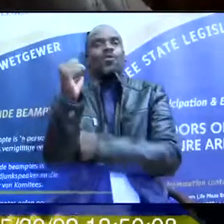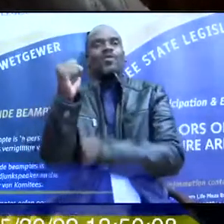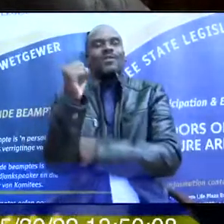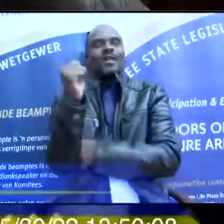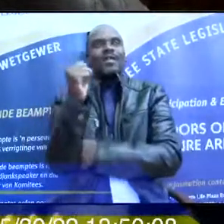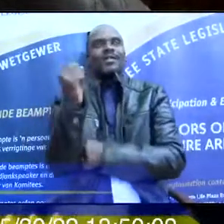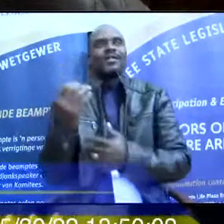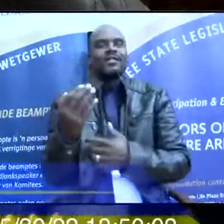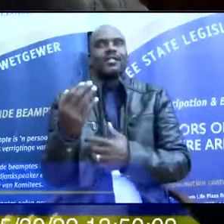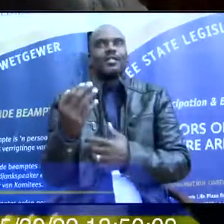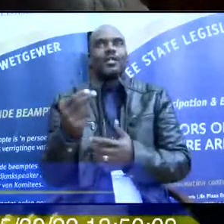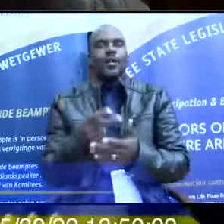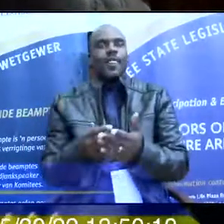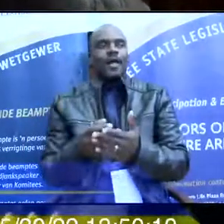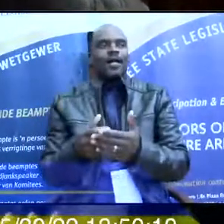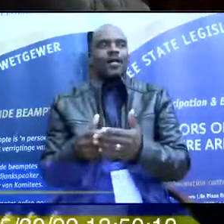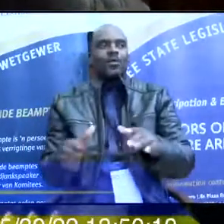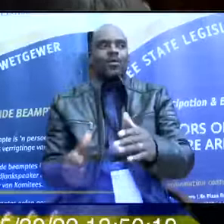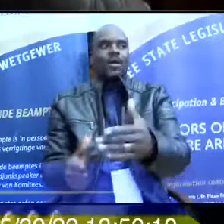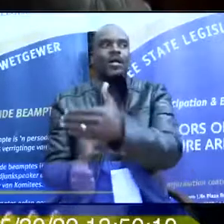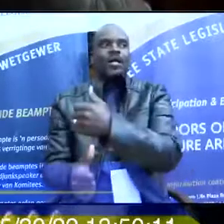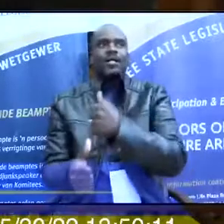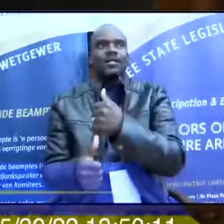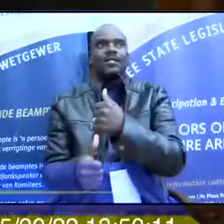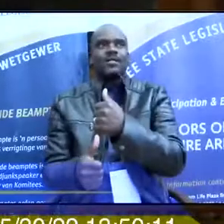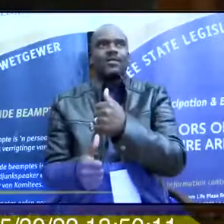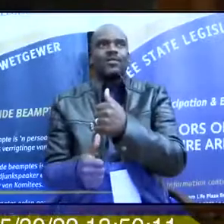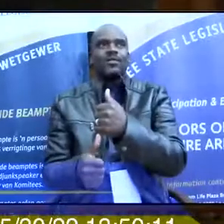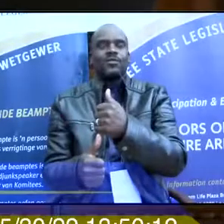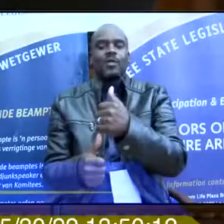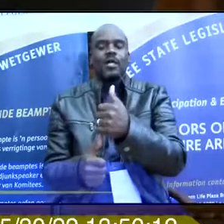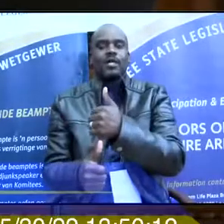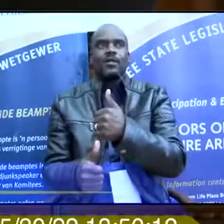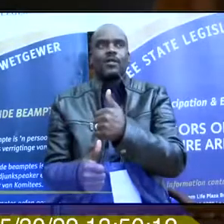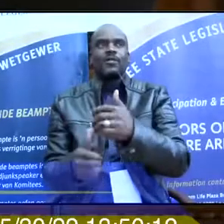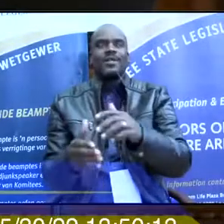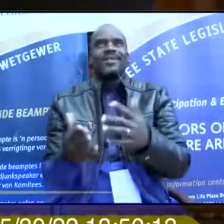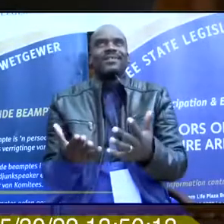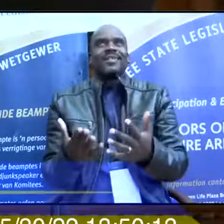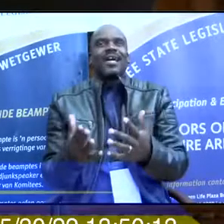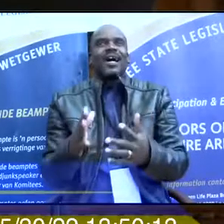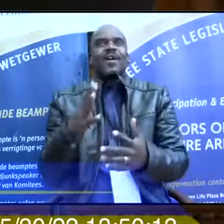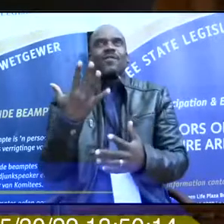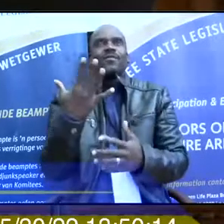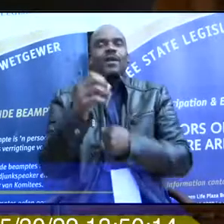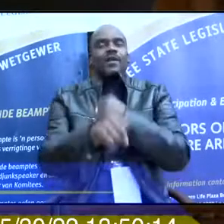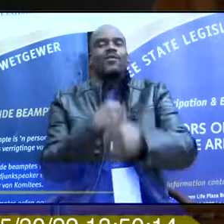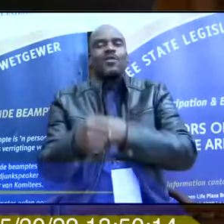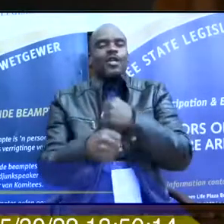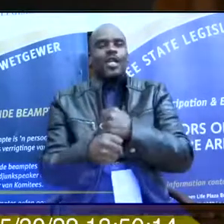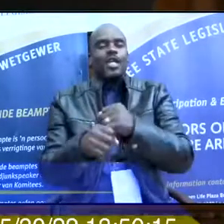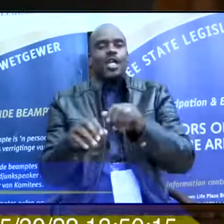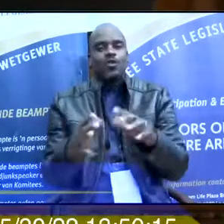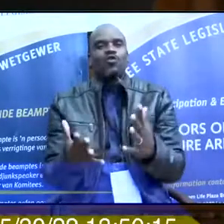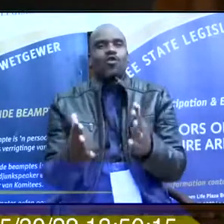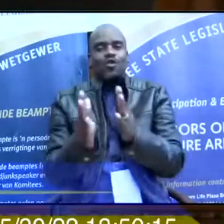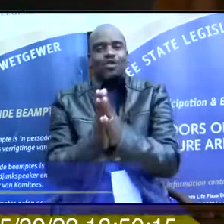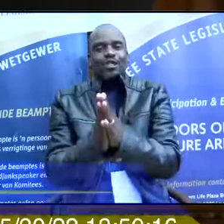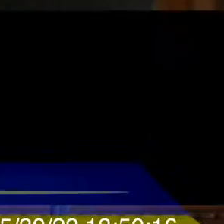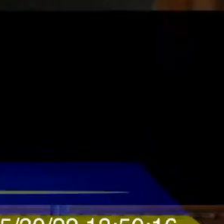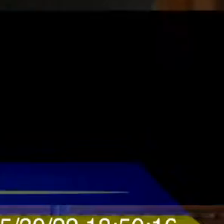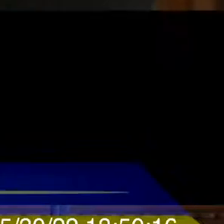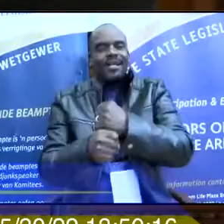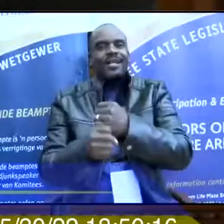going to achieve either in five years time or in 10 years time because of the number of traffic